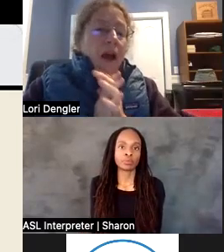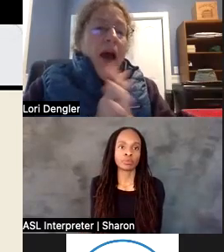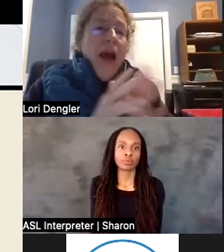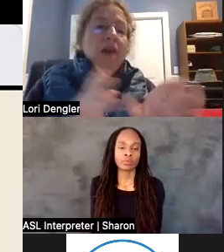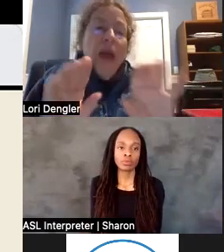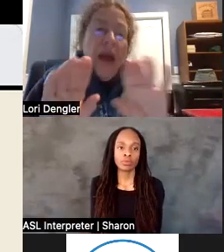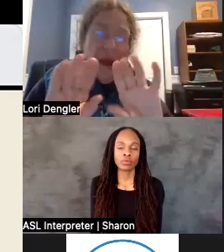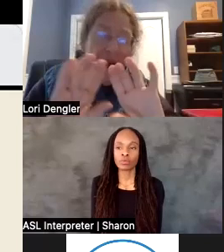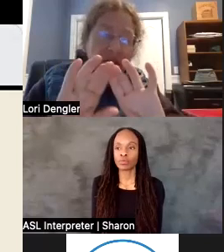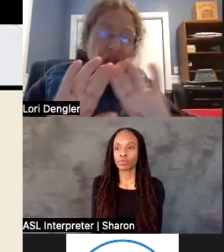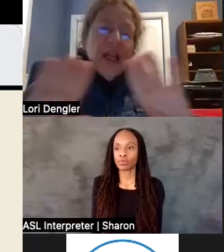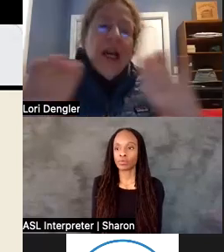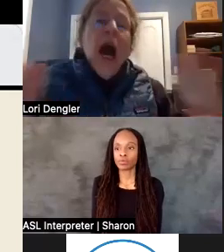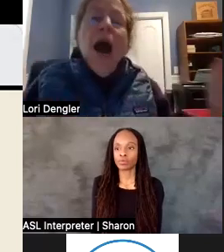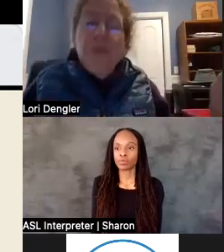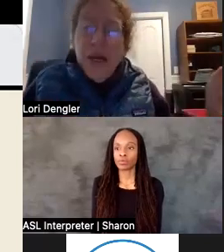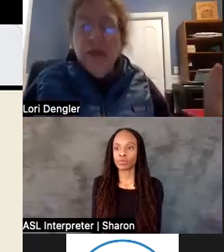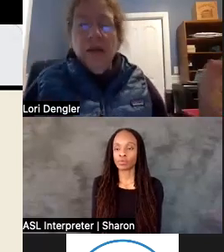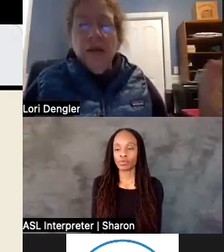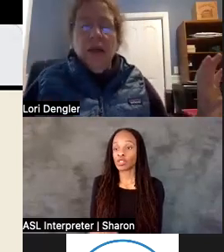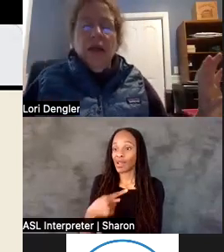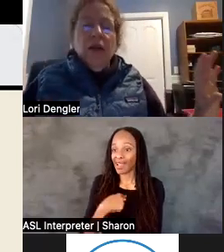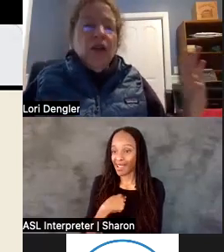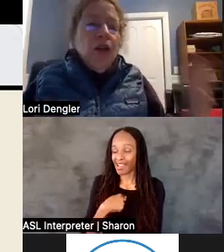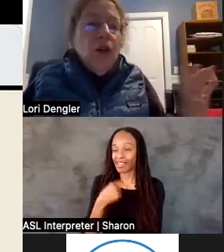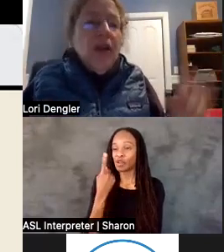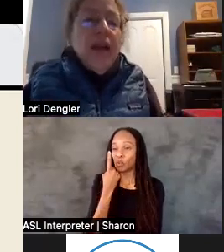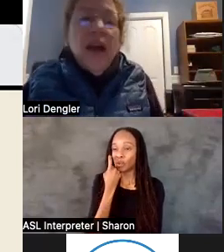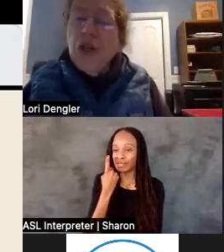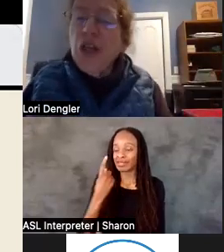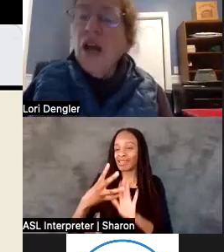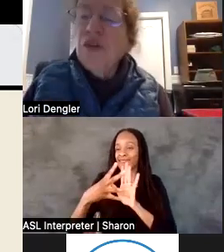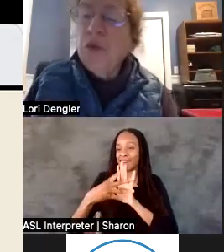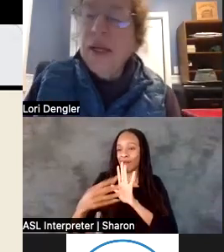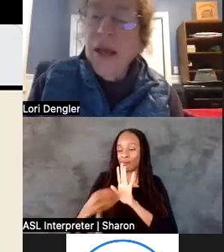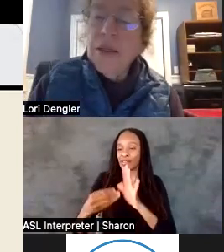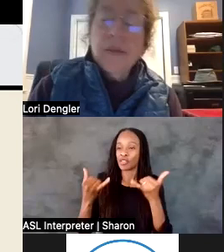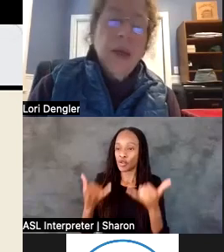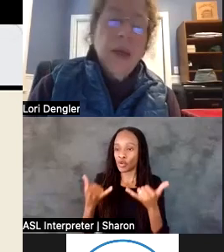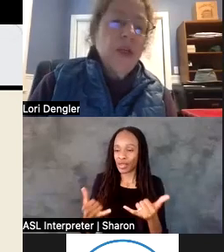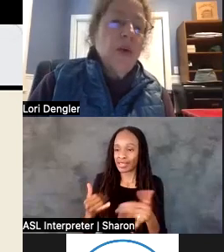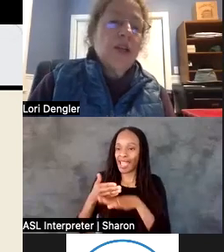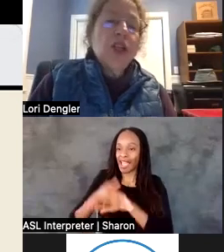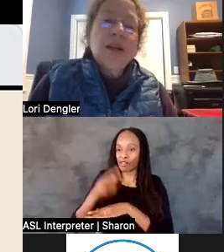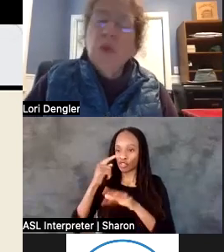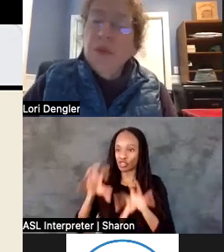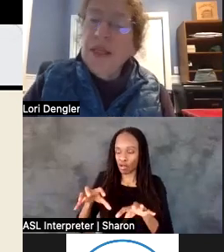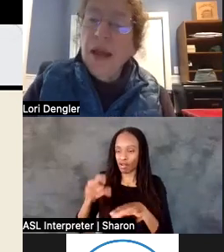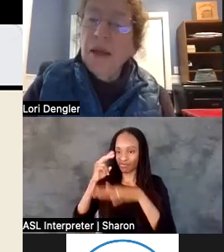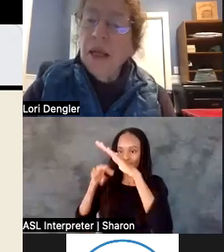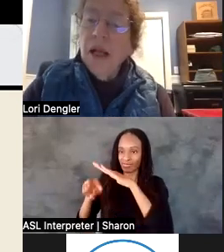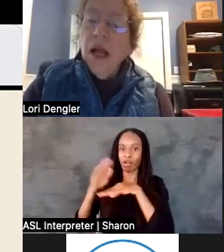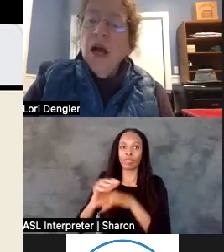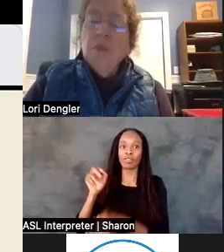This, I have just copied the current aftershock forecast on the USGS